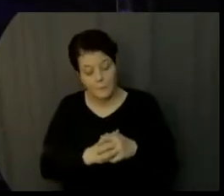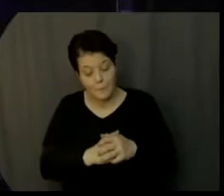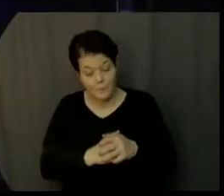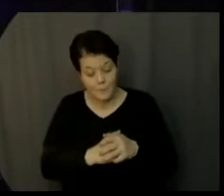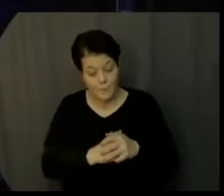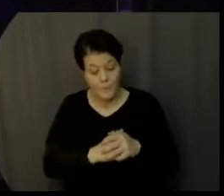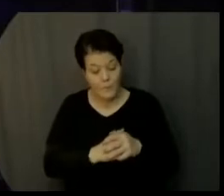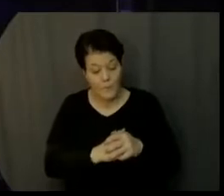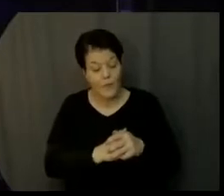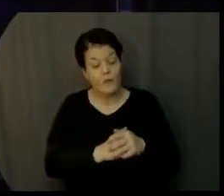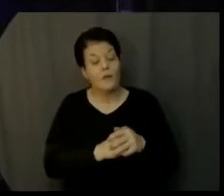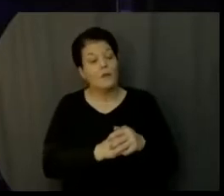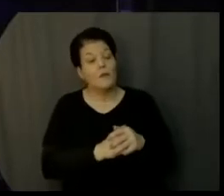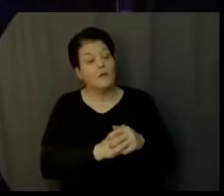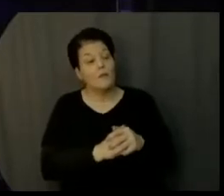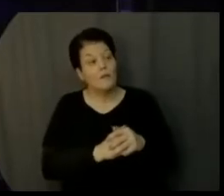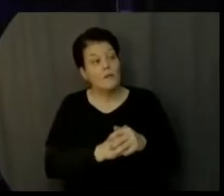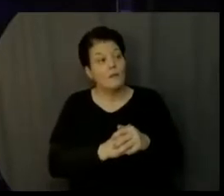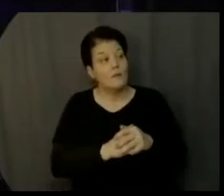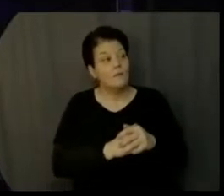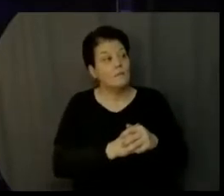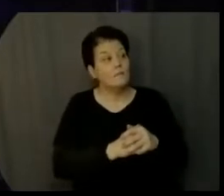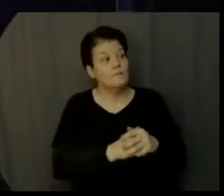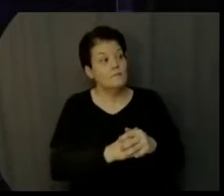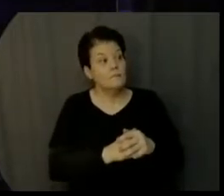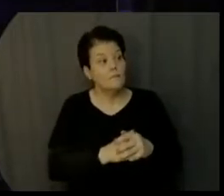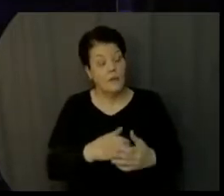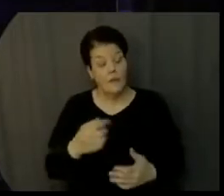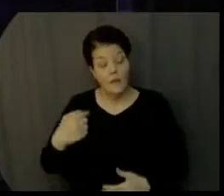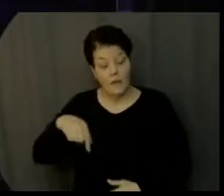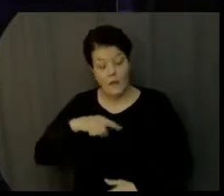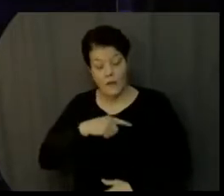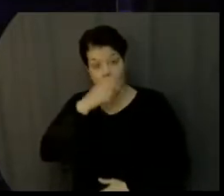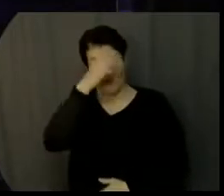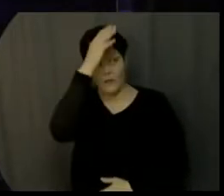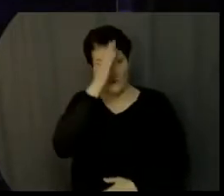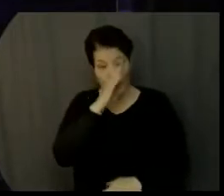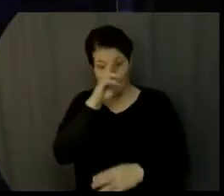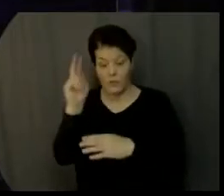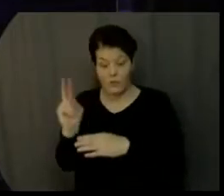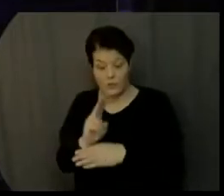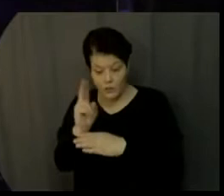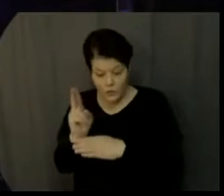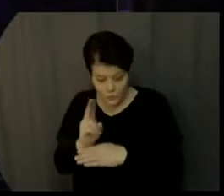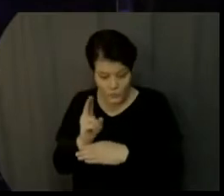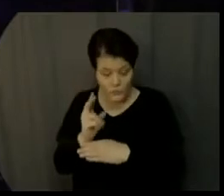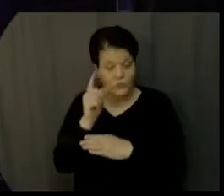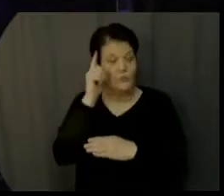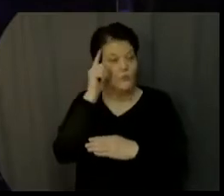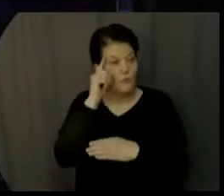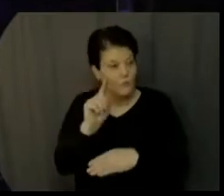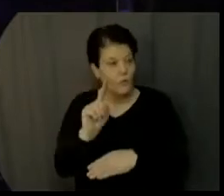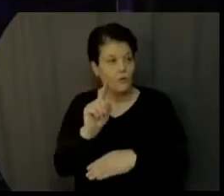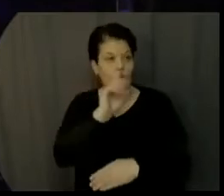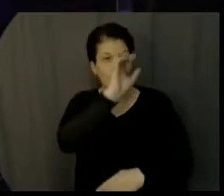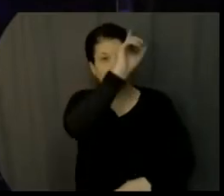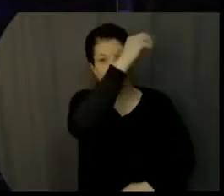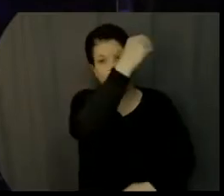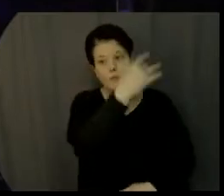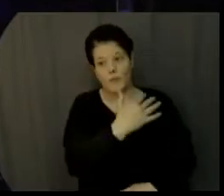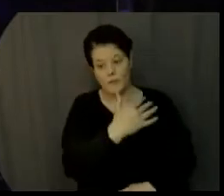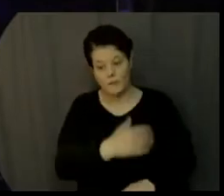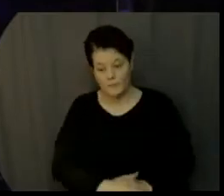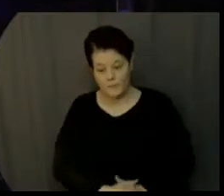then be instruments of God's grace in the world around us. So we've been talking about sanctifying grace. And just